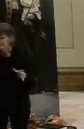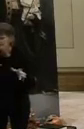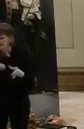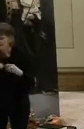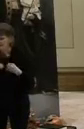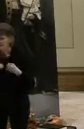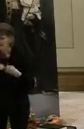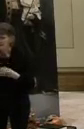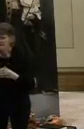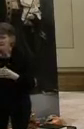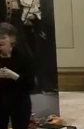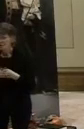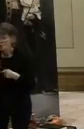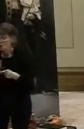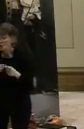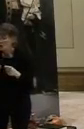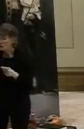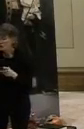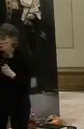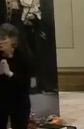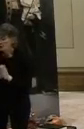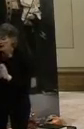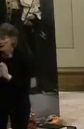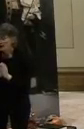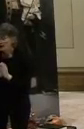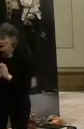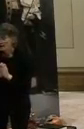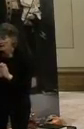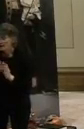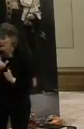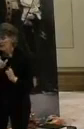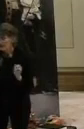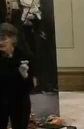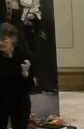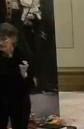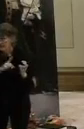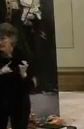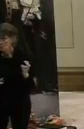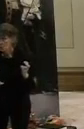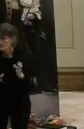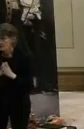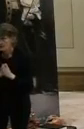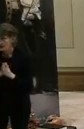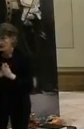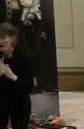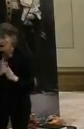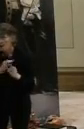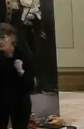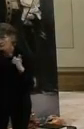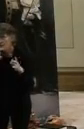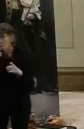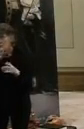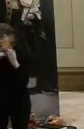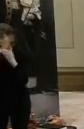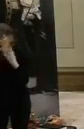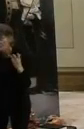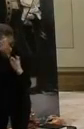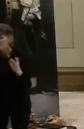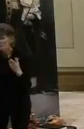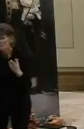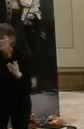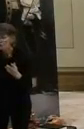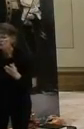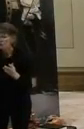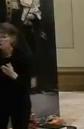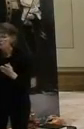that says this, "Thy will be done on earth as it is in heaven." That means that you're allowing the Lord to help you to